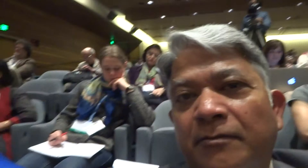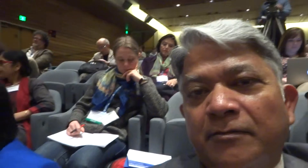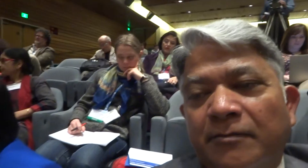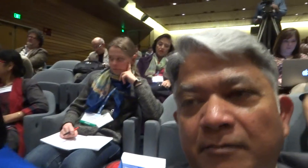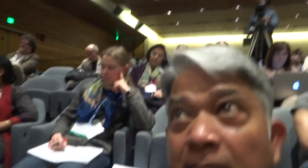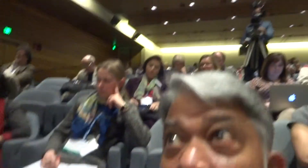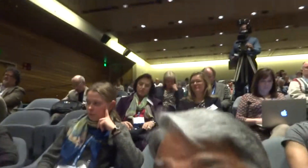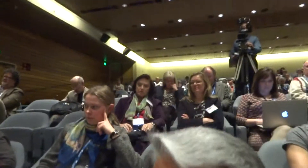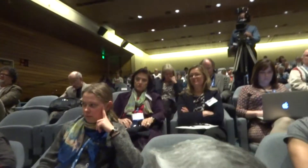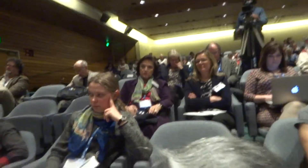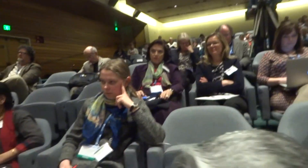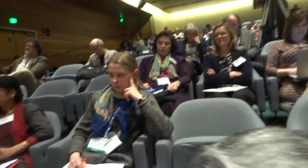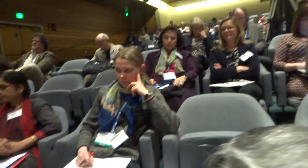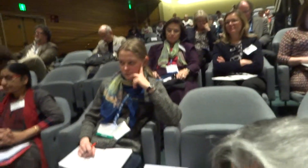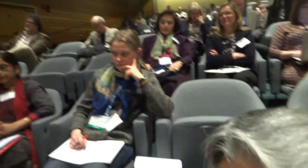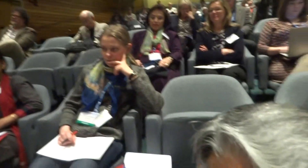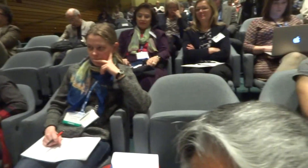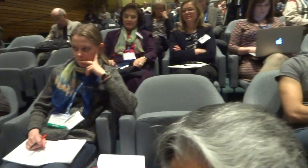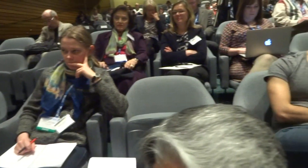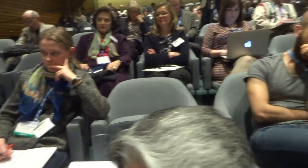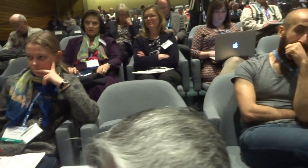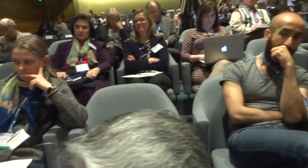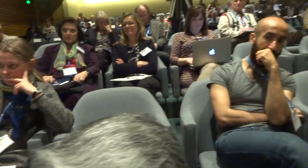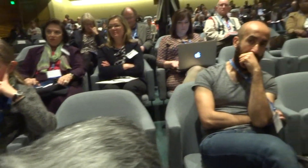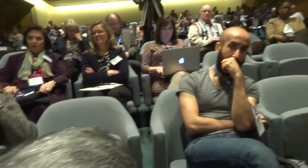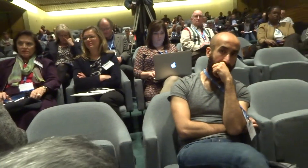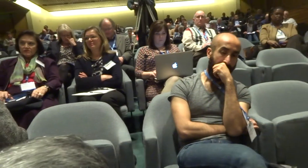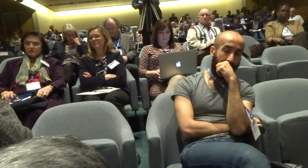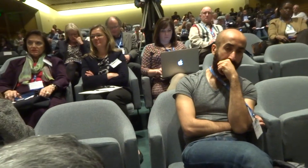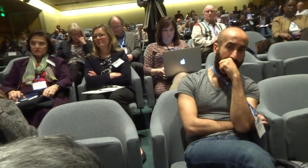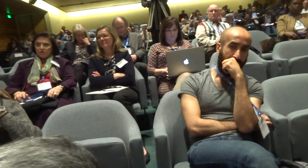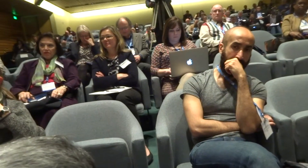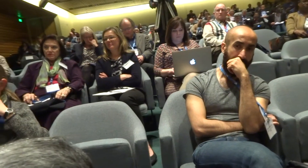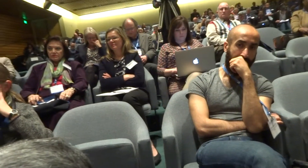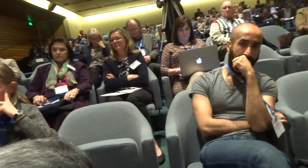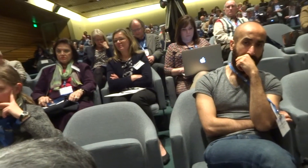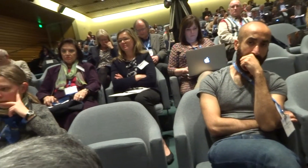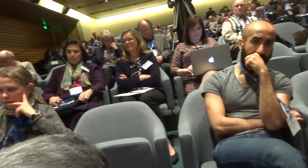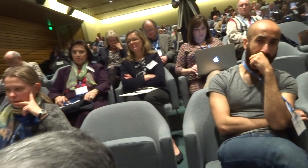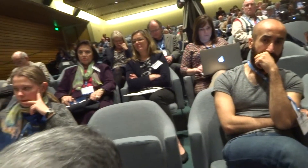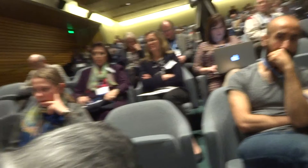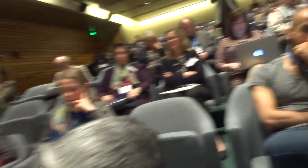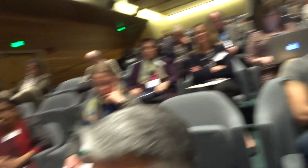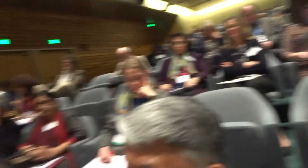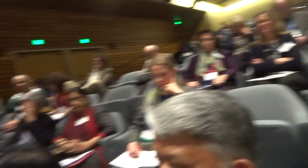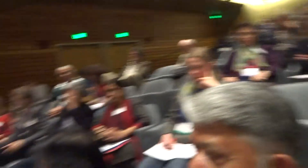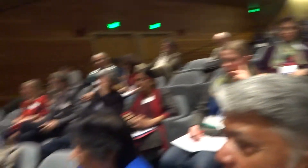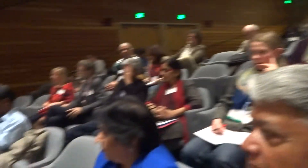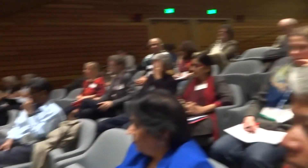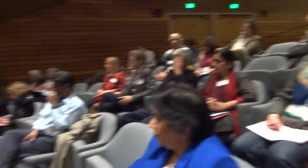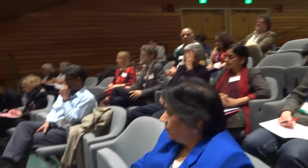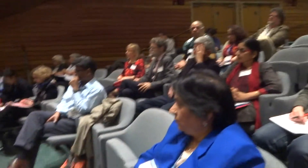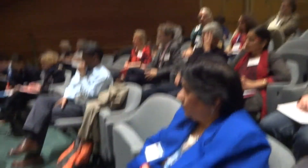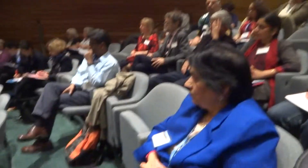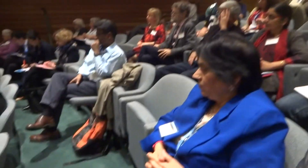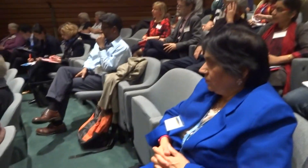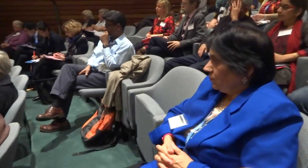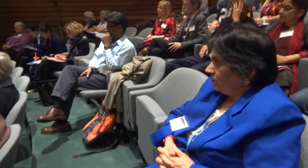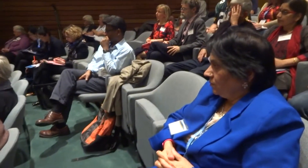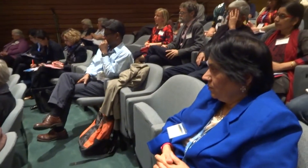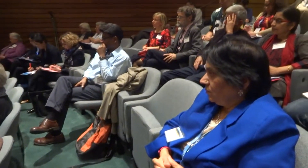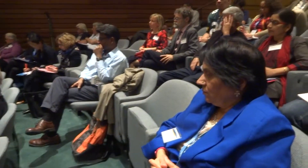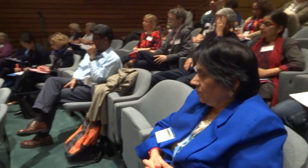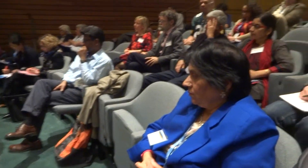And the push-rim activated power assist wheelchair. He's been honored by many, including the U.S. Department of